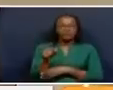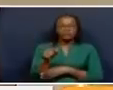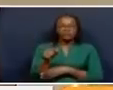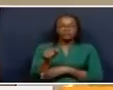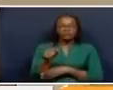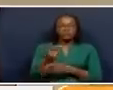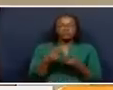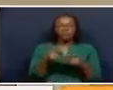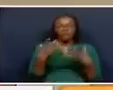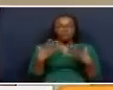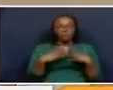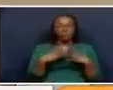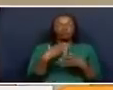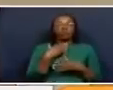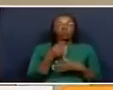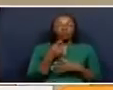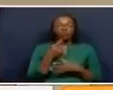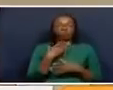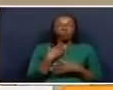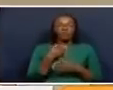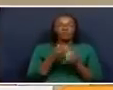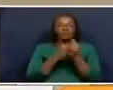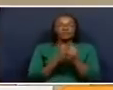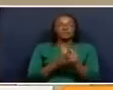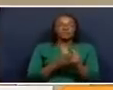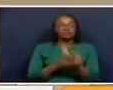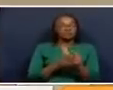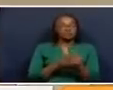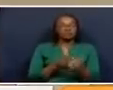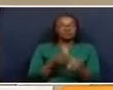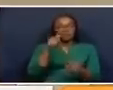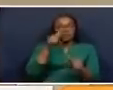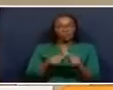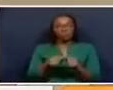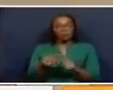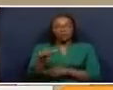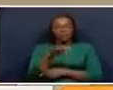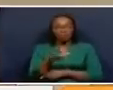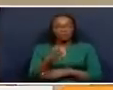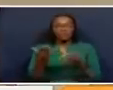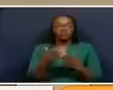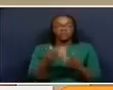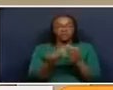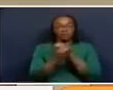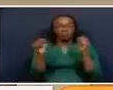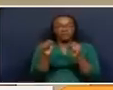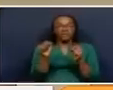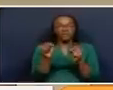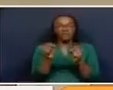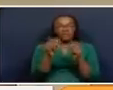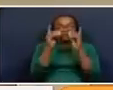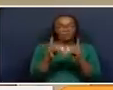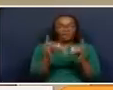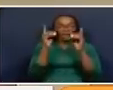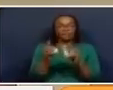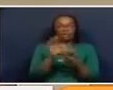leadership. And at the end of the day, this country will continue. Remember that the time when the presidency determined everything are gone. The truth